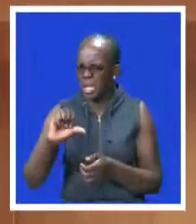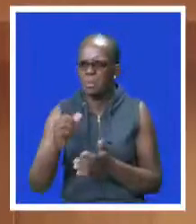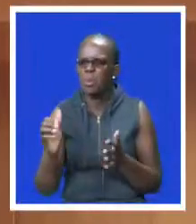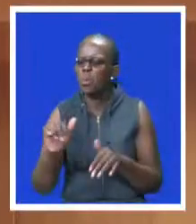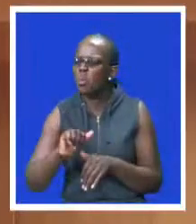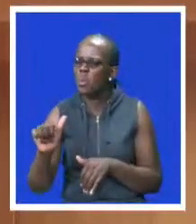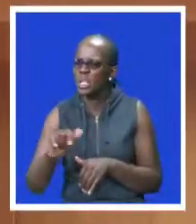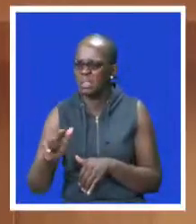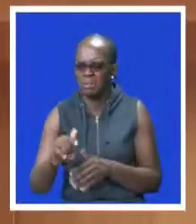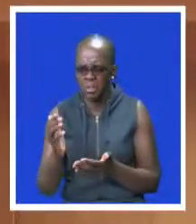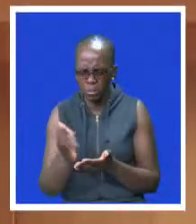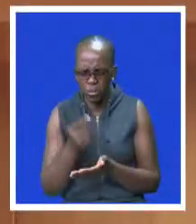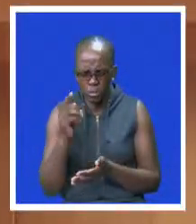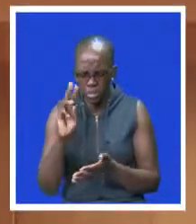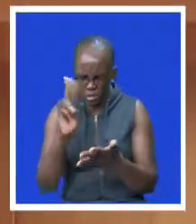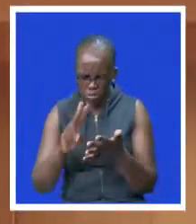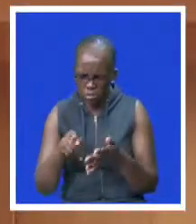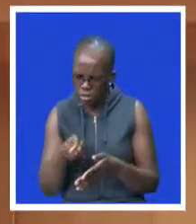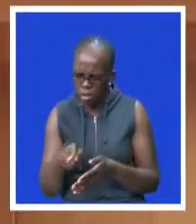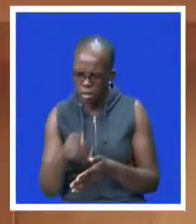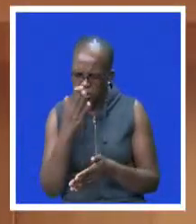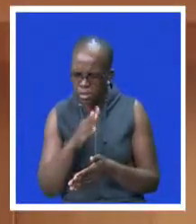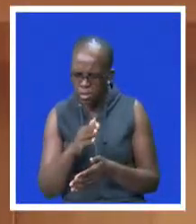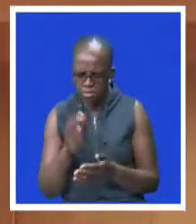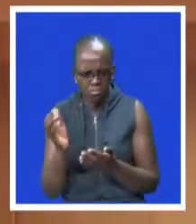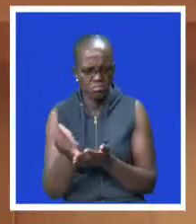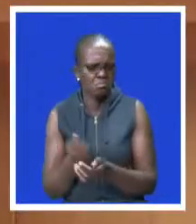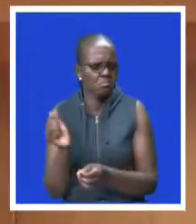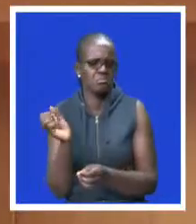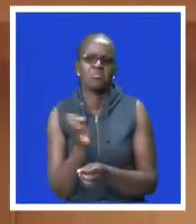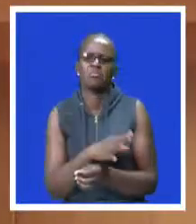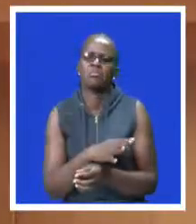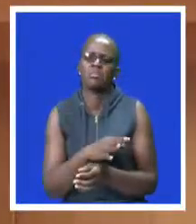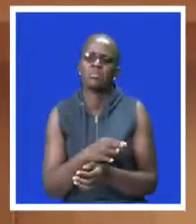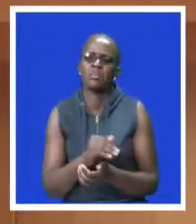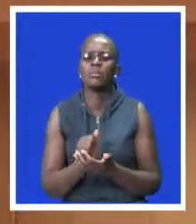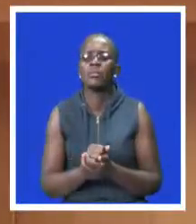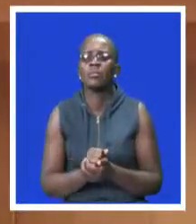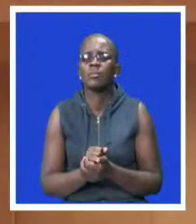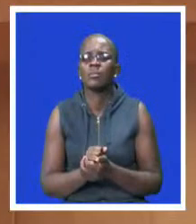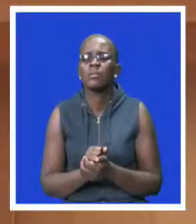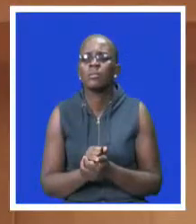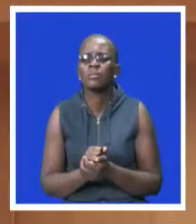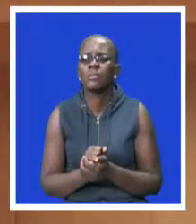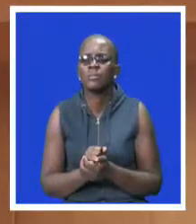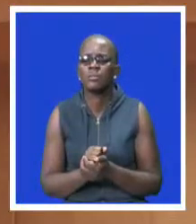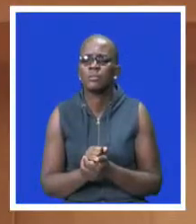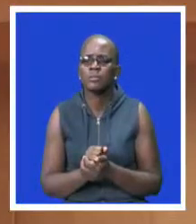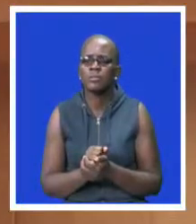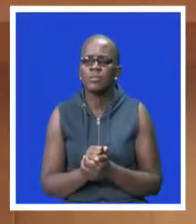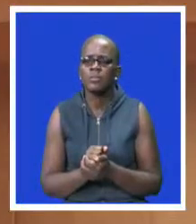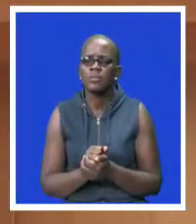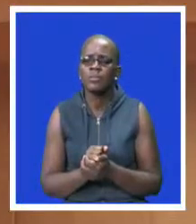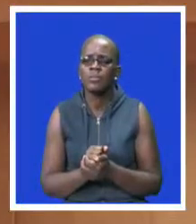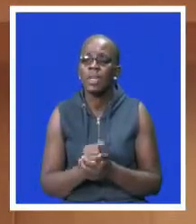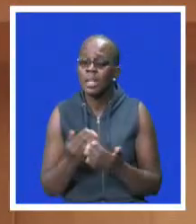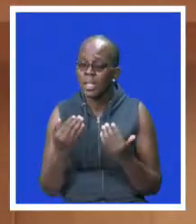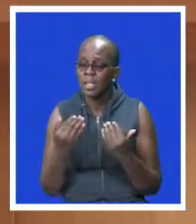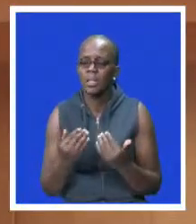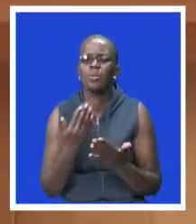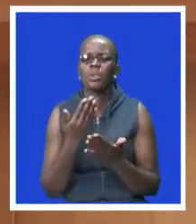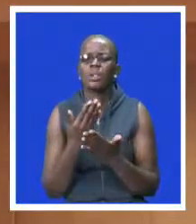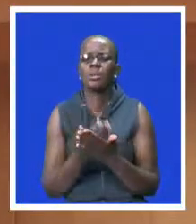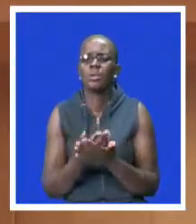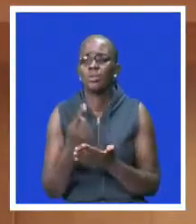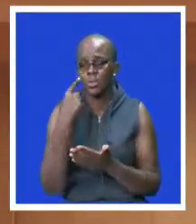it to the nearest dustbin, that is. And here I want us to now look at the two and